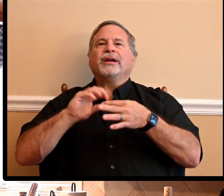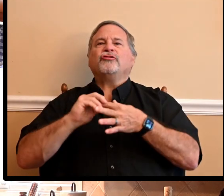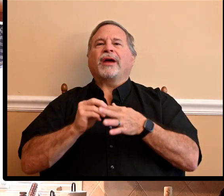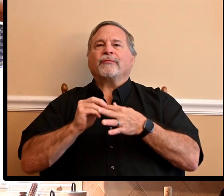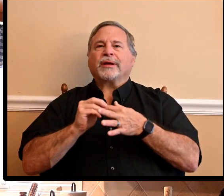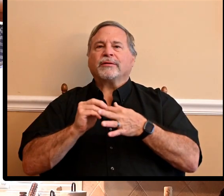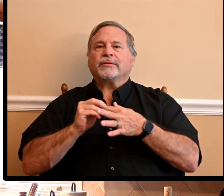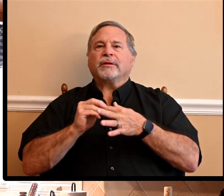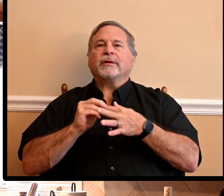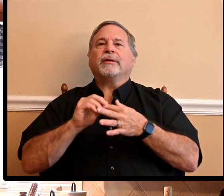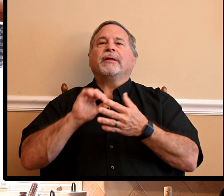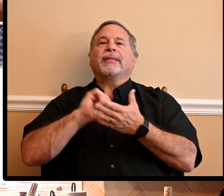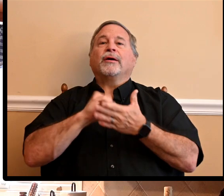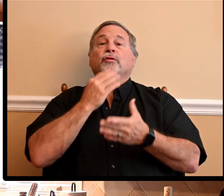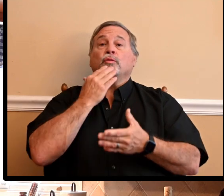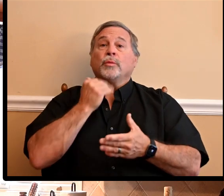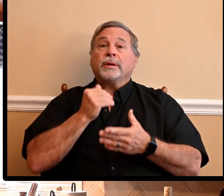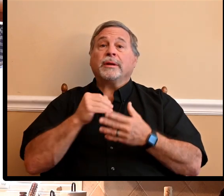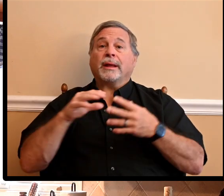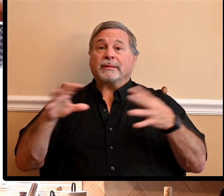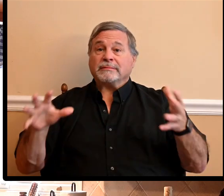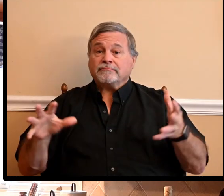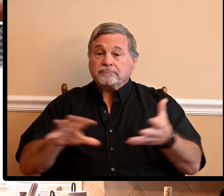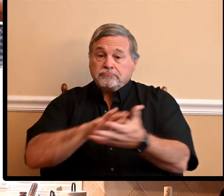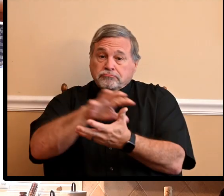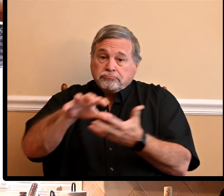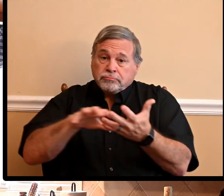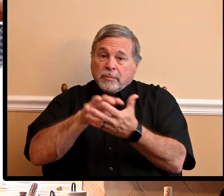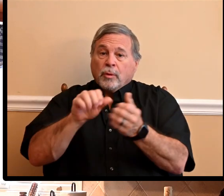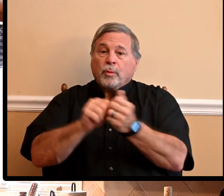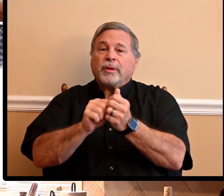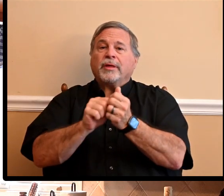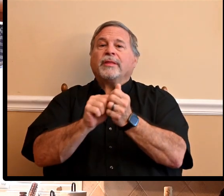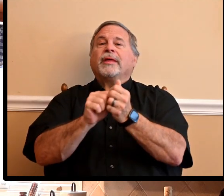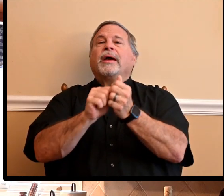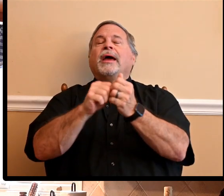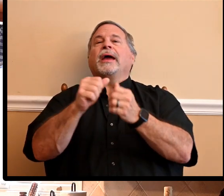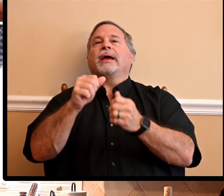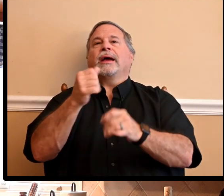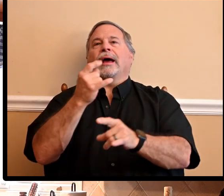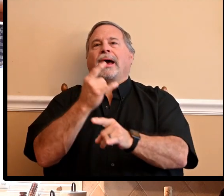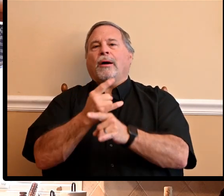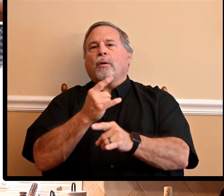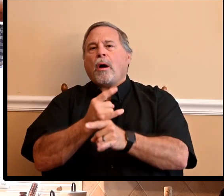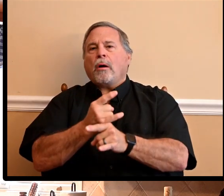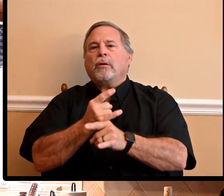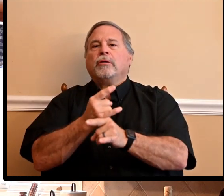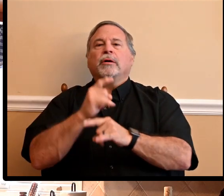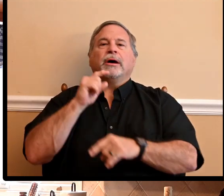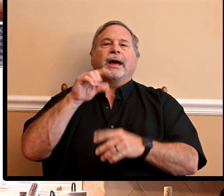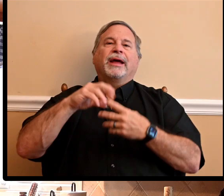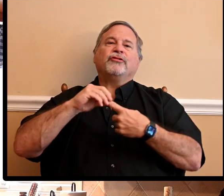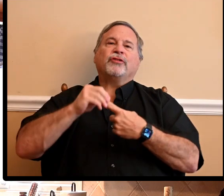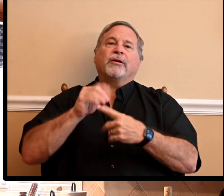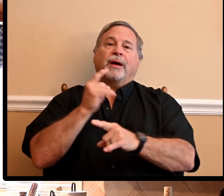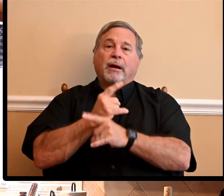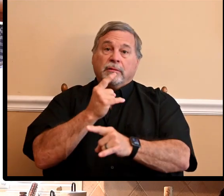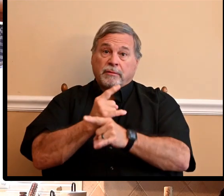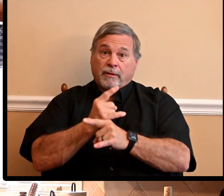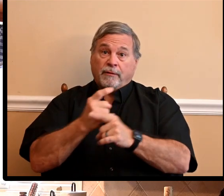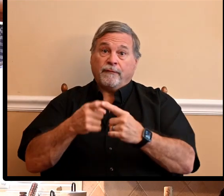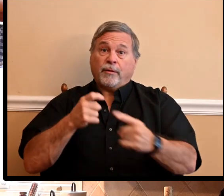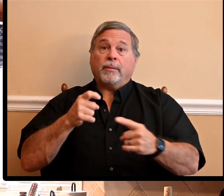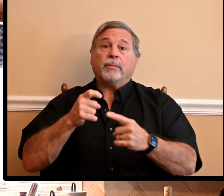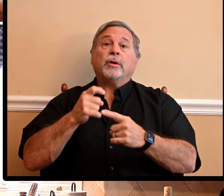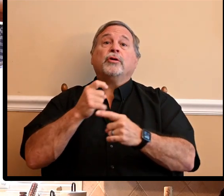are sweet, that have been macerated or made happy with a kirschwasser, which is a cherry